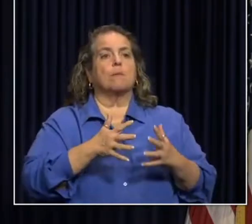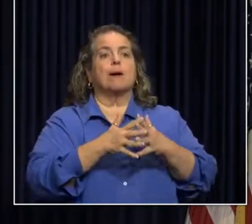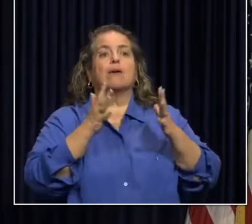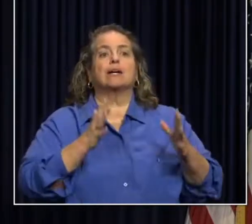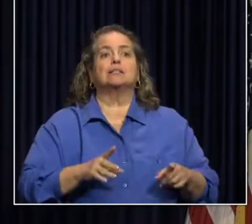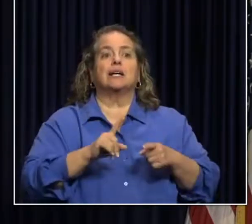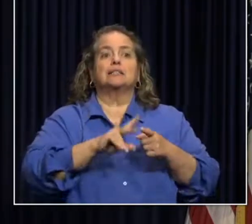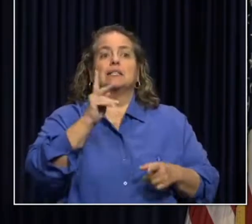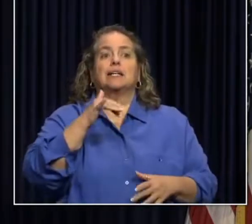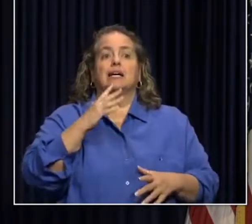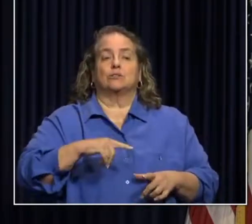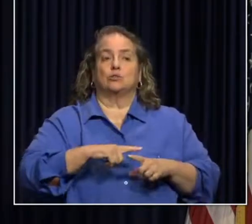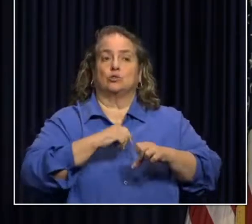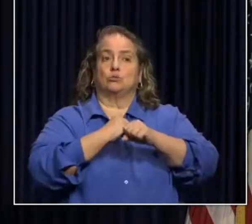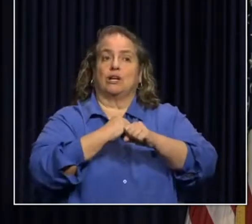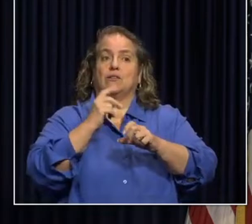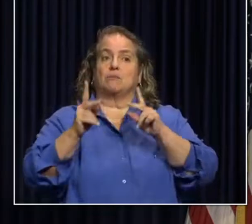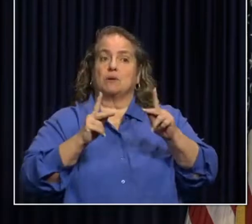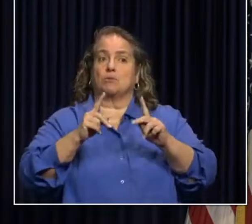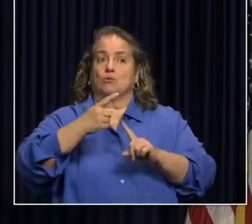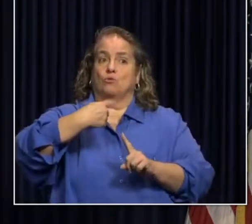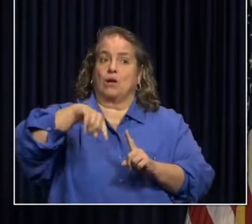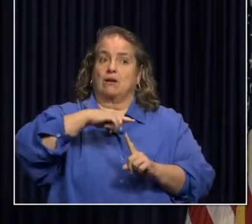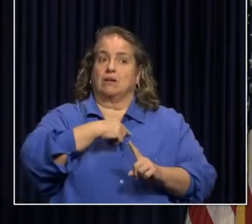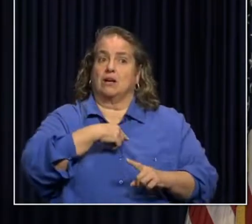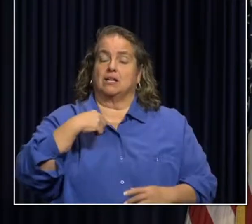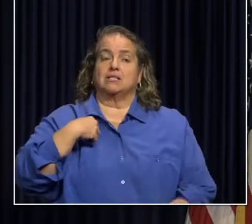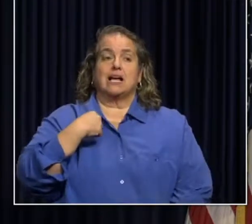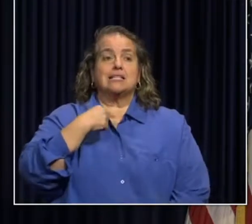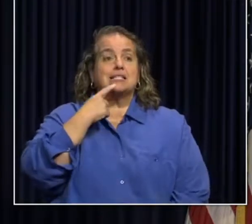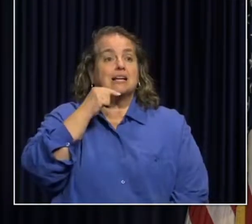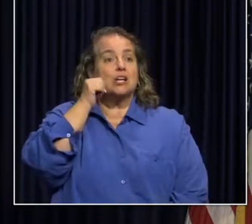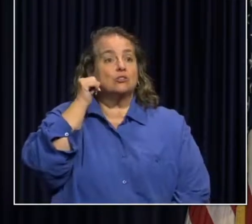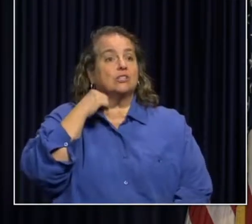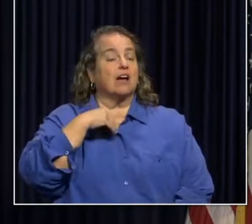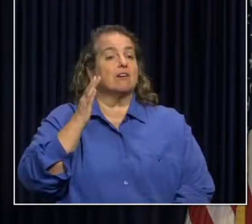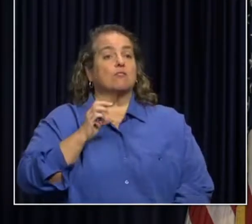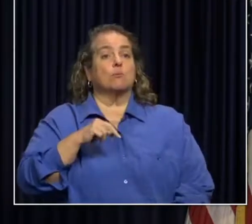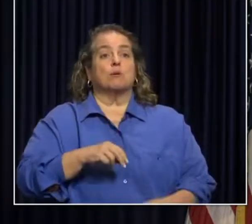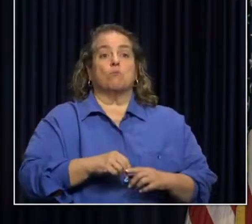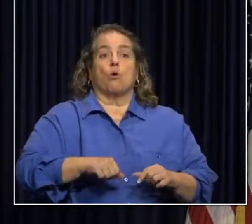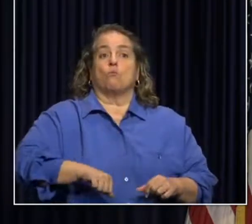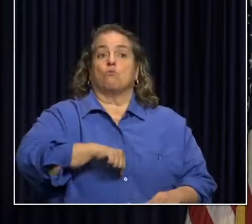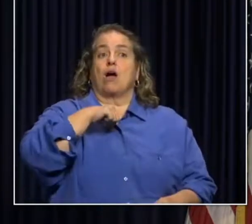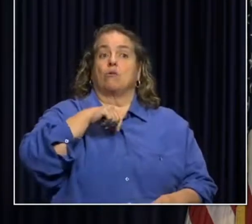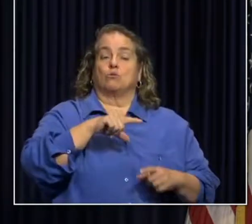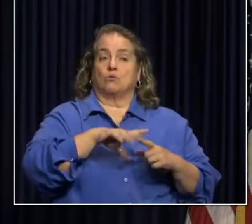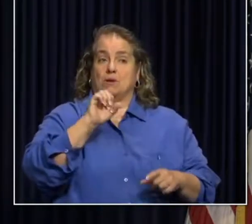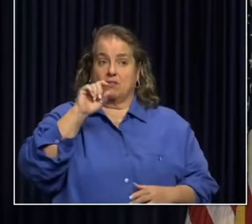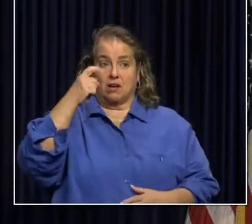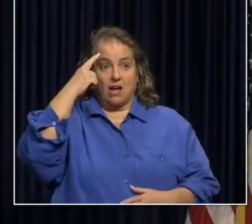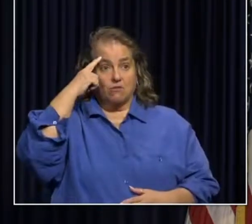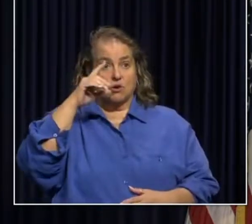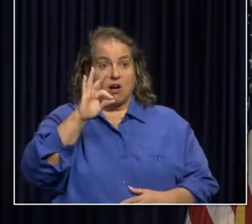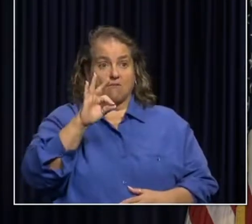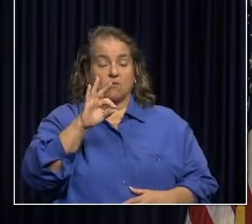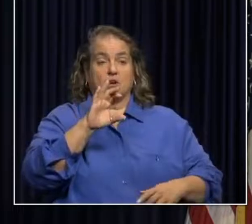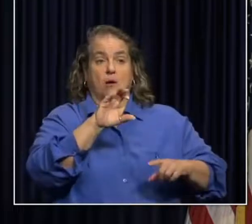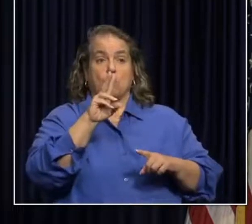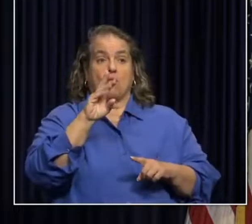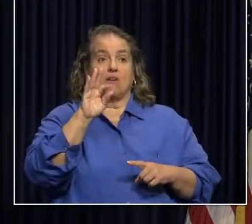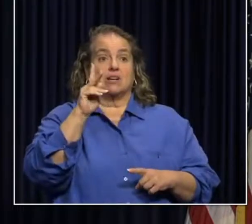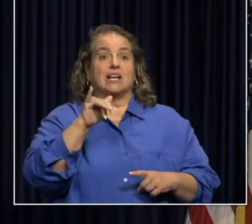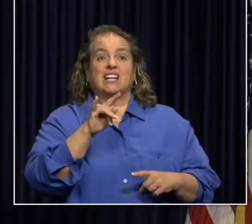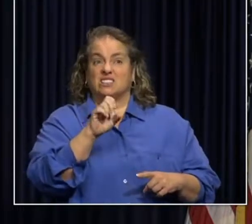the people around us. I said yesterday that I've never been prouder to be the governor of the Commonwealth of Kentucky. It's absolutely